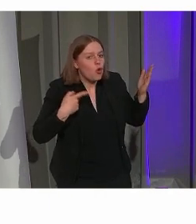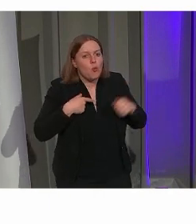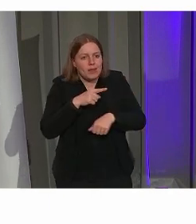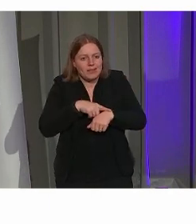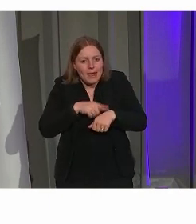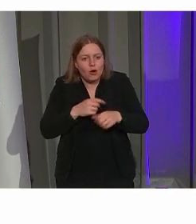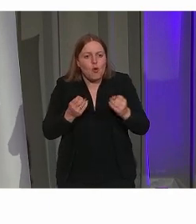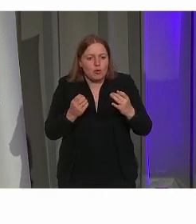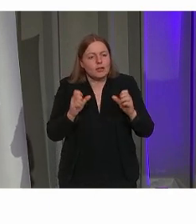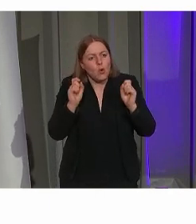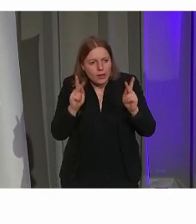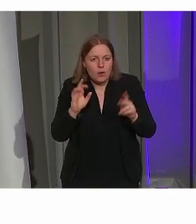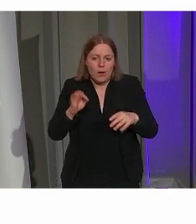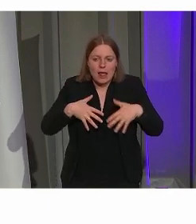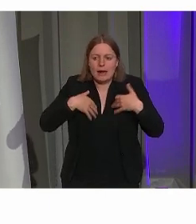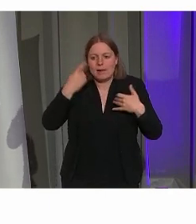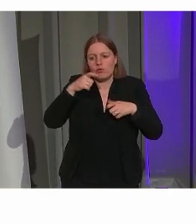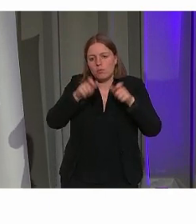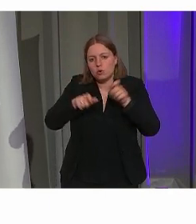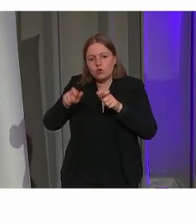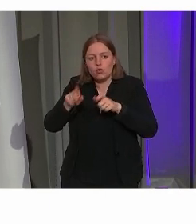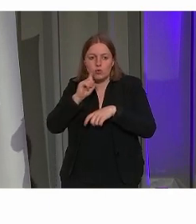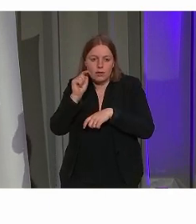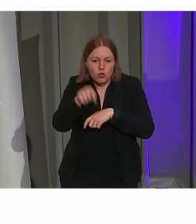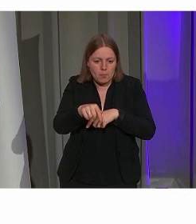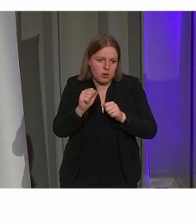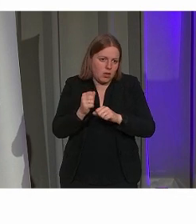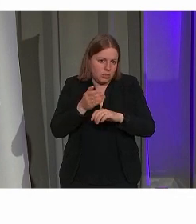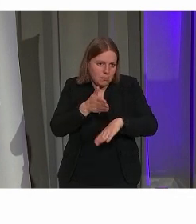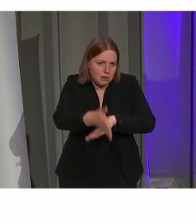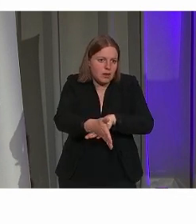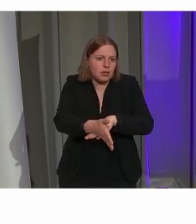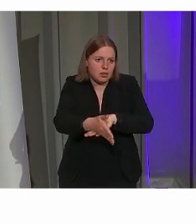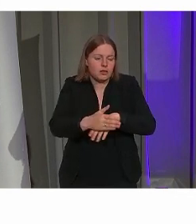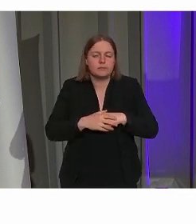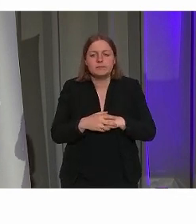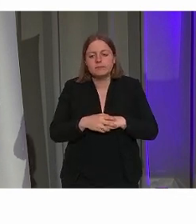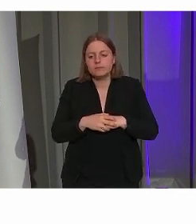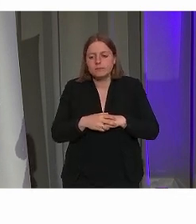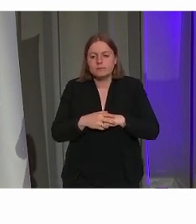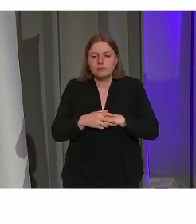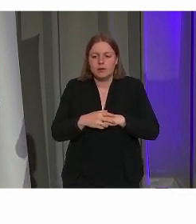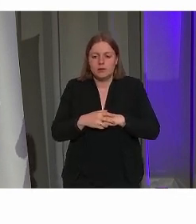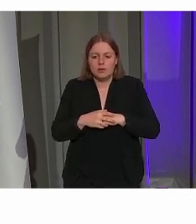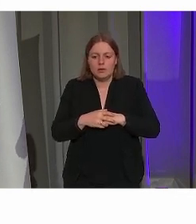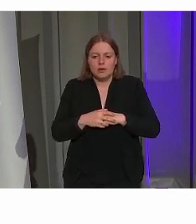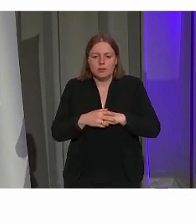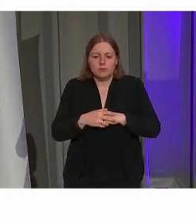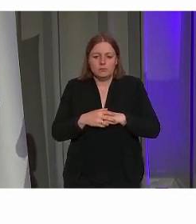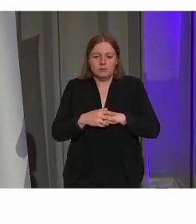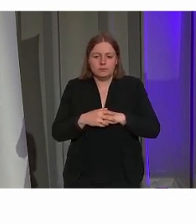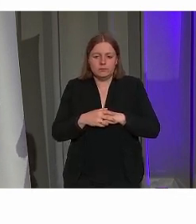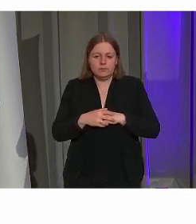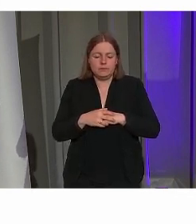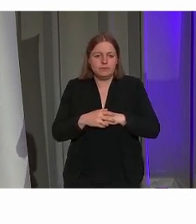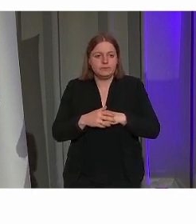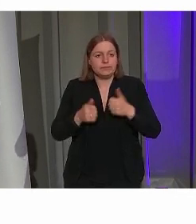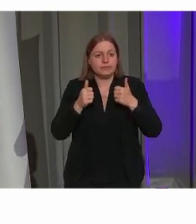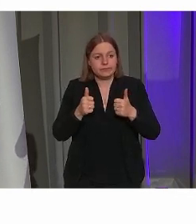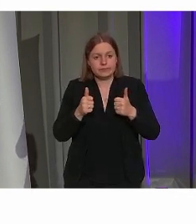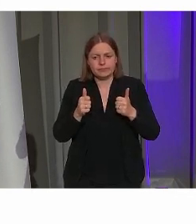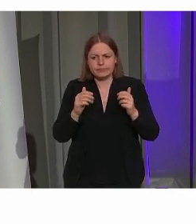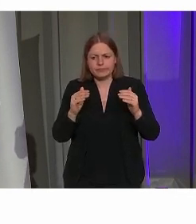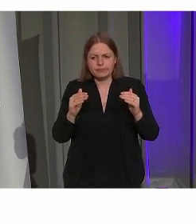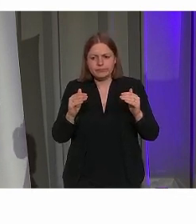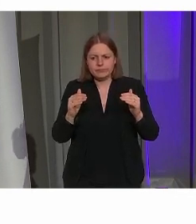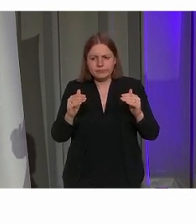structurally within the building, within the business owners. But, well, this is better than nothing. We're trying to give